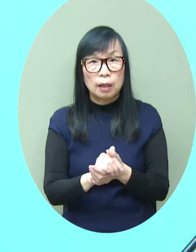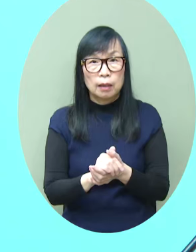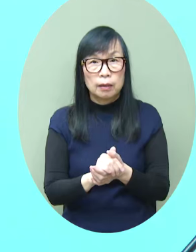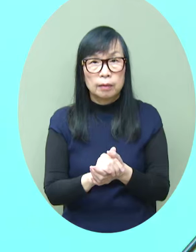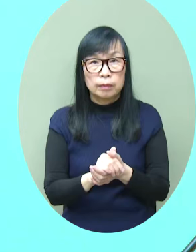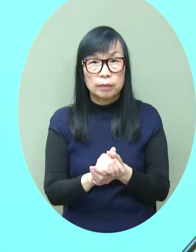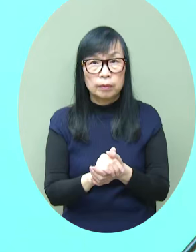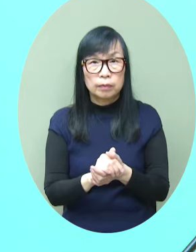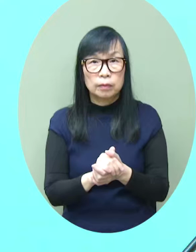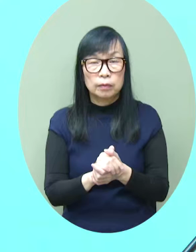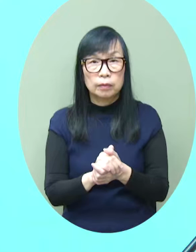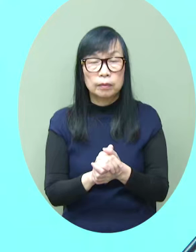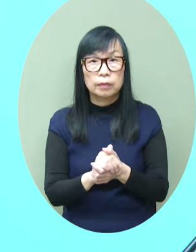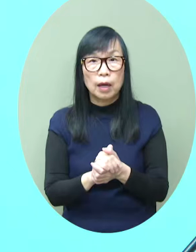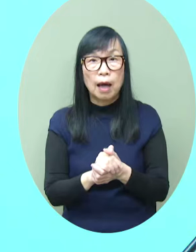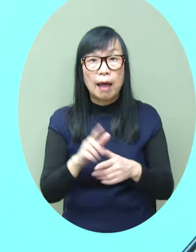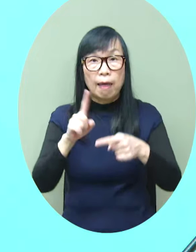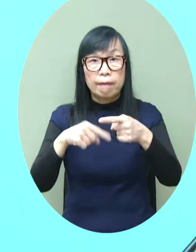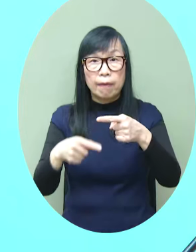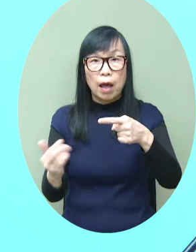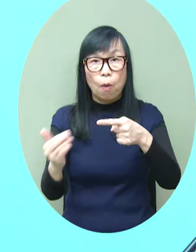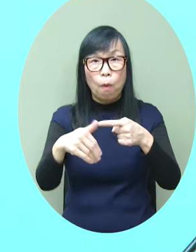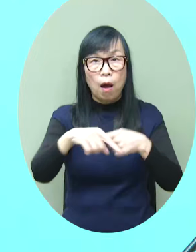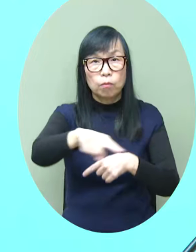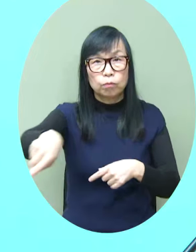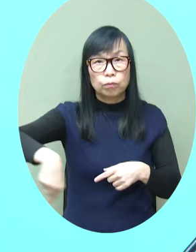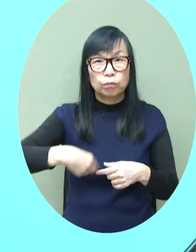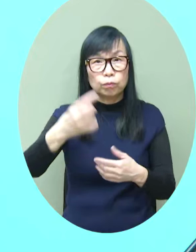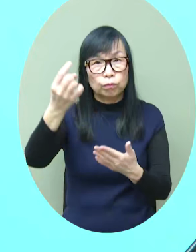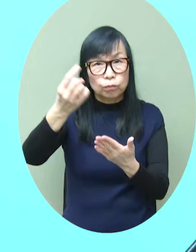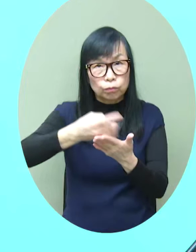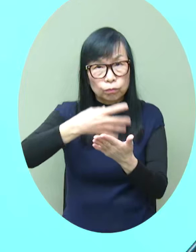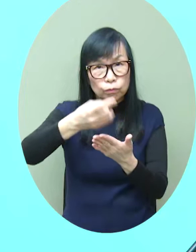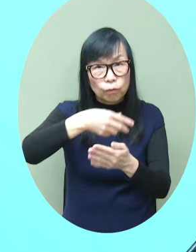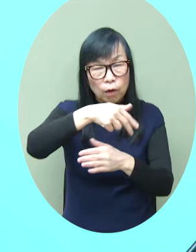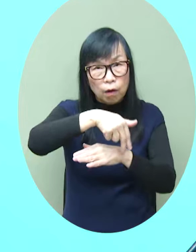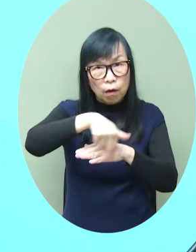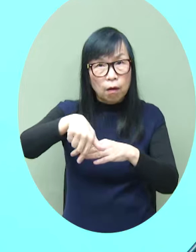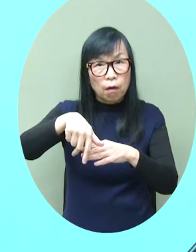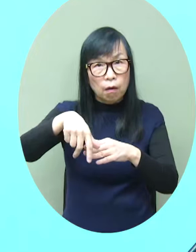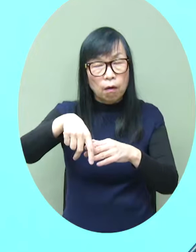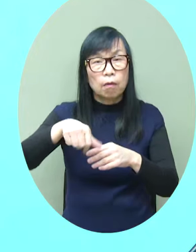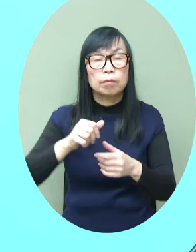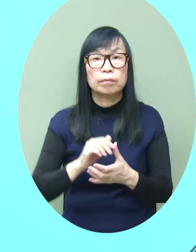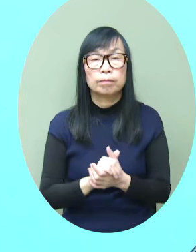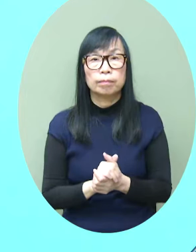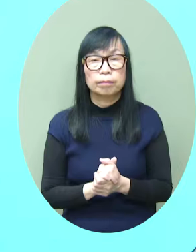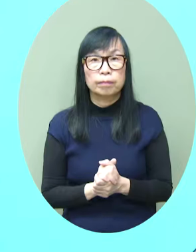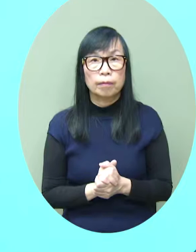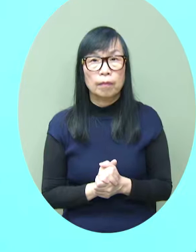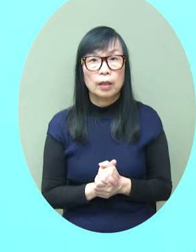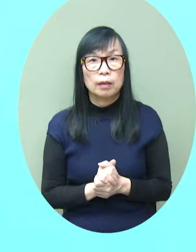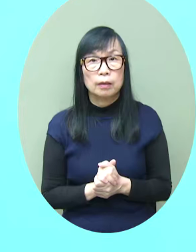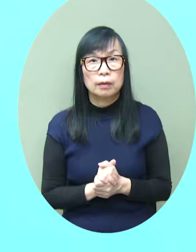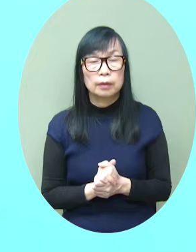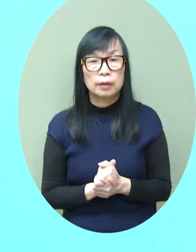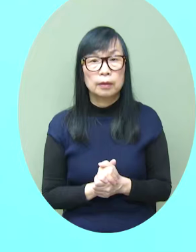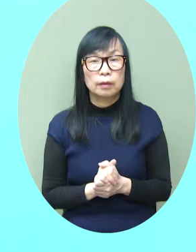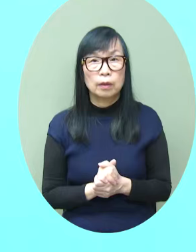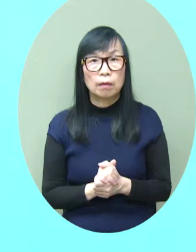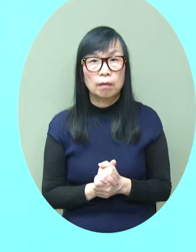very positive elements that any corporation, whether local, mainland, or overseas, will definitely take